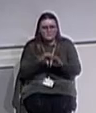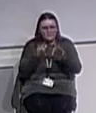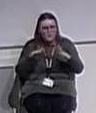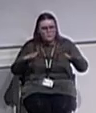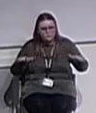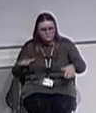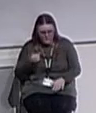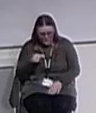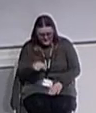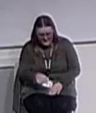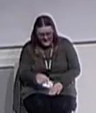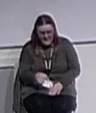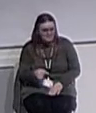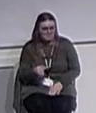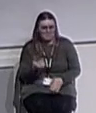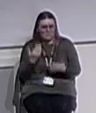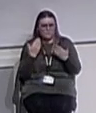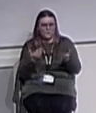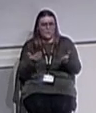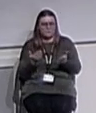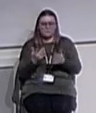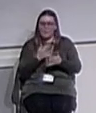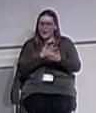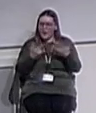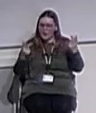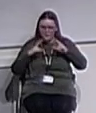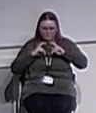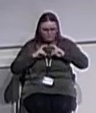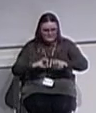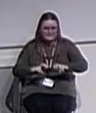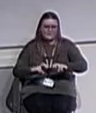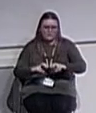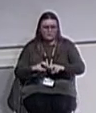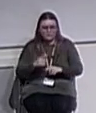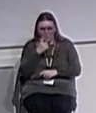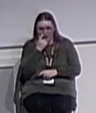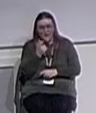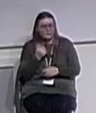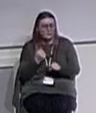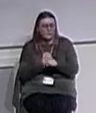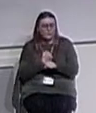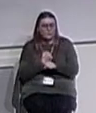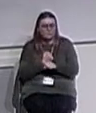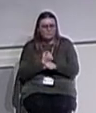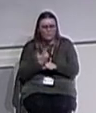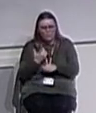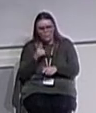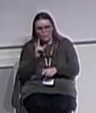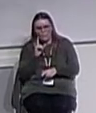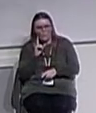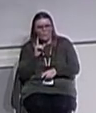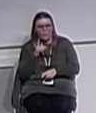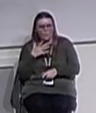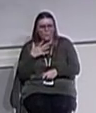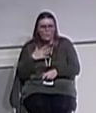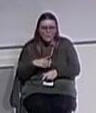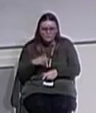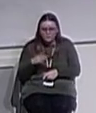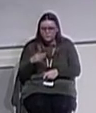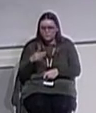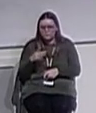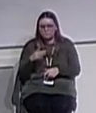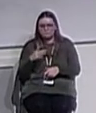know. So there's loads of research to be done there. We want to secure our future on the planet as well. So we need to think about food